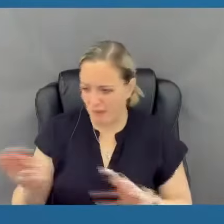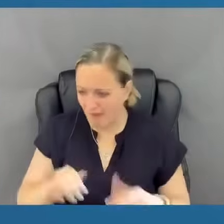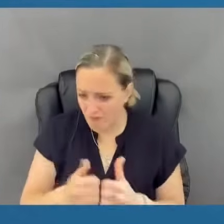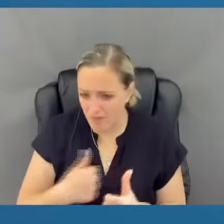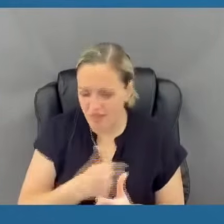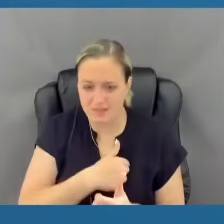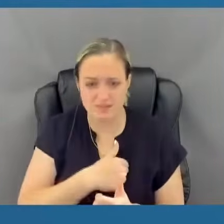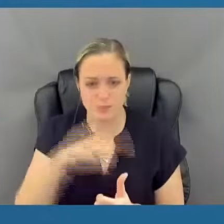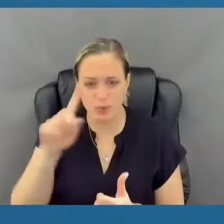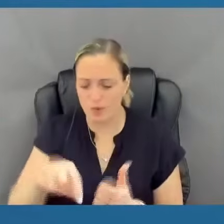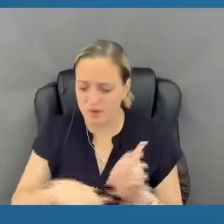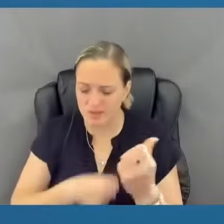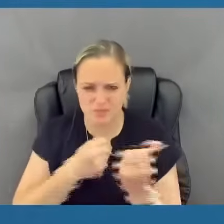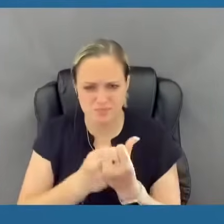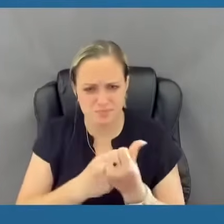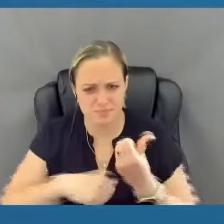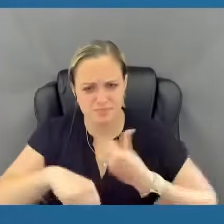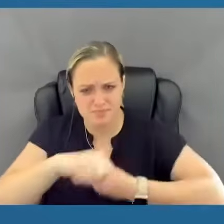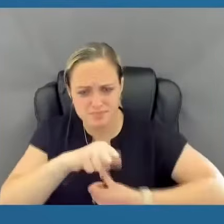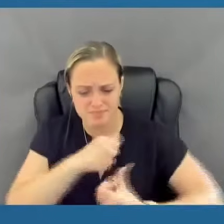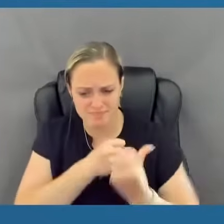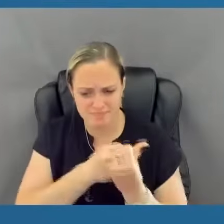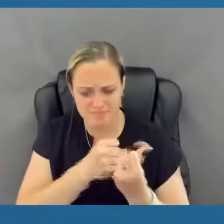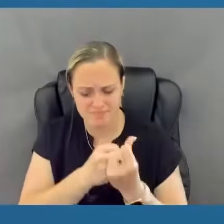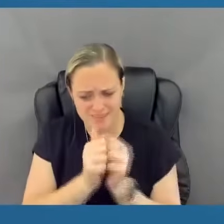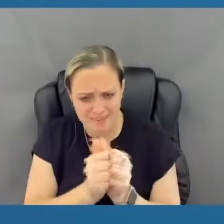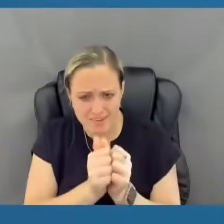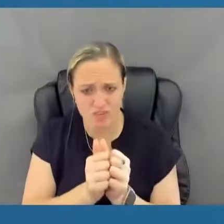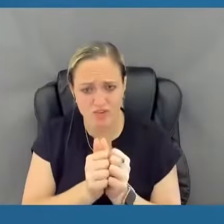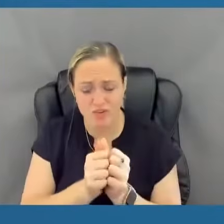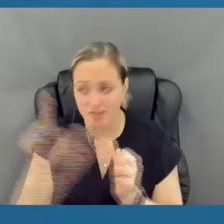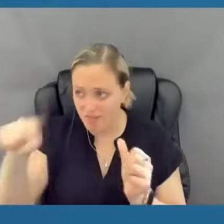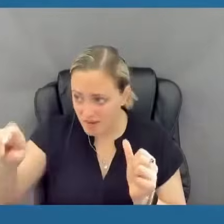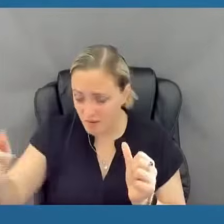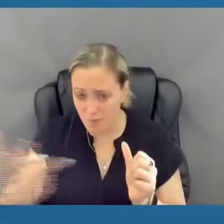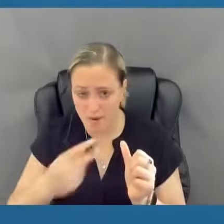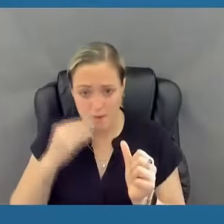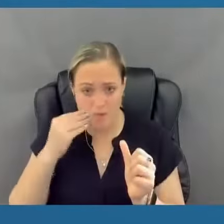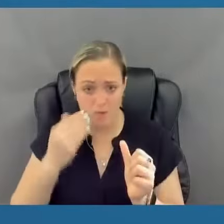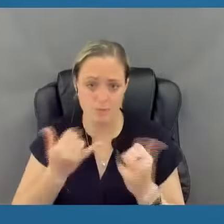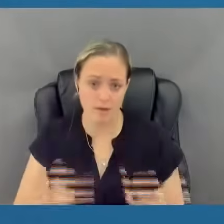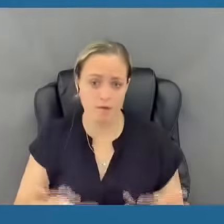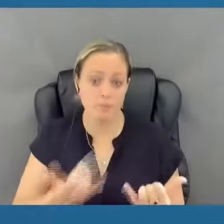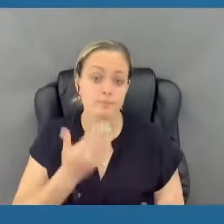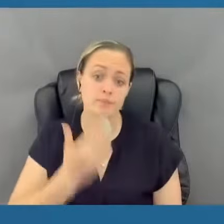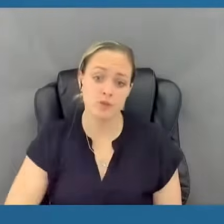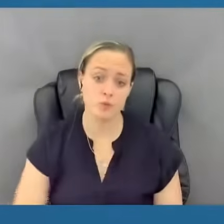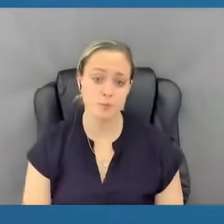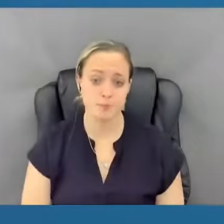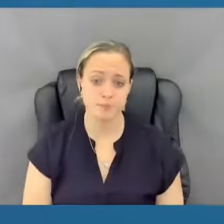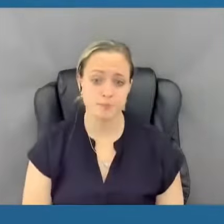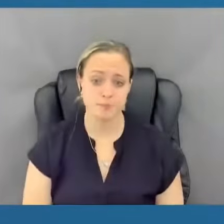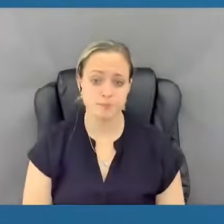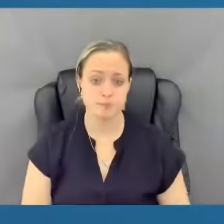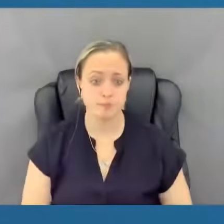stand together and bring them back home now. Thank you.